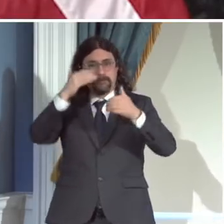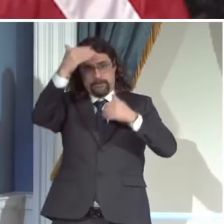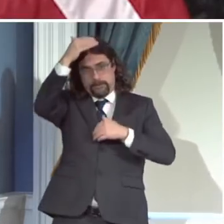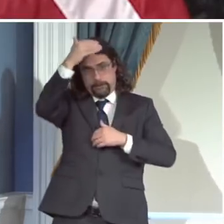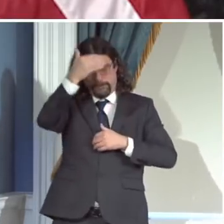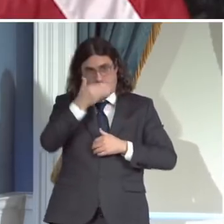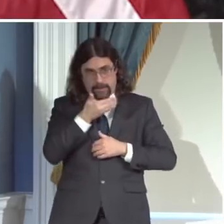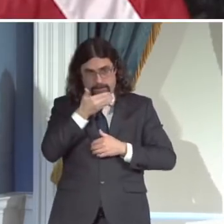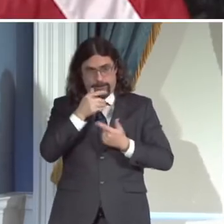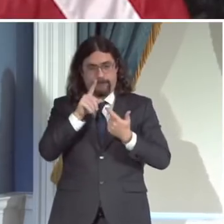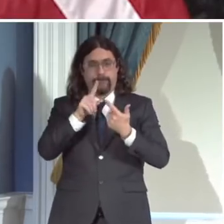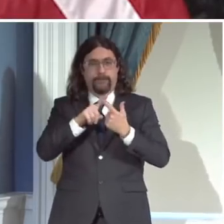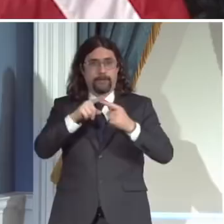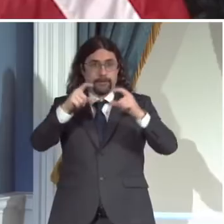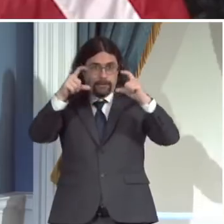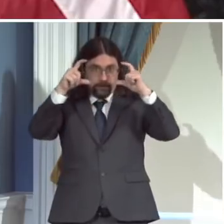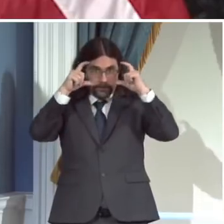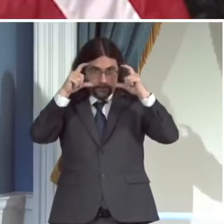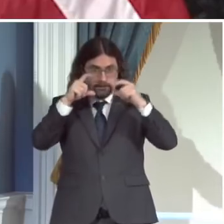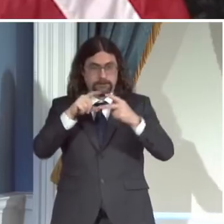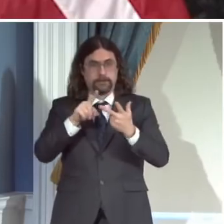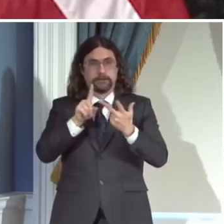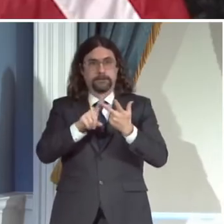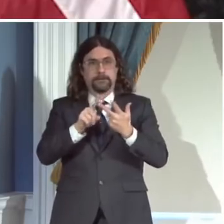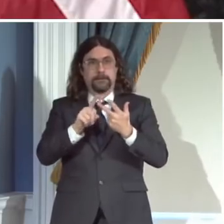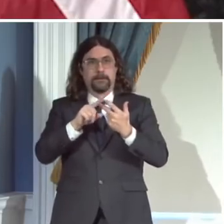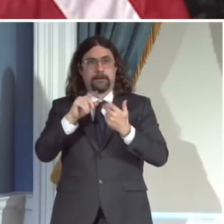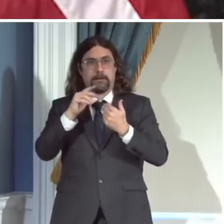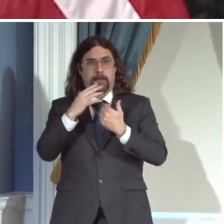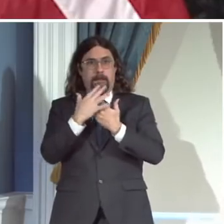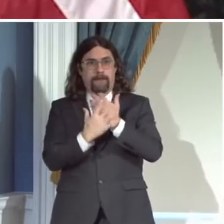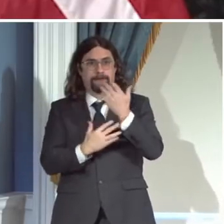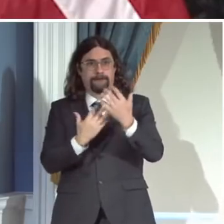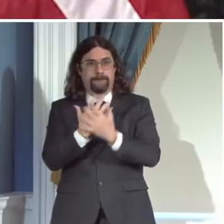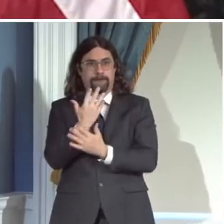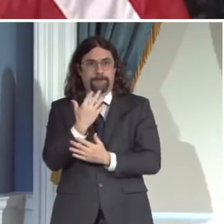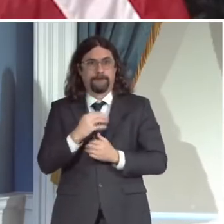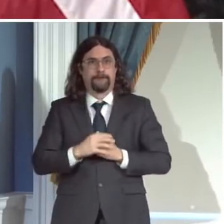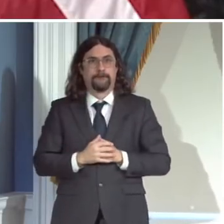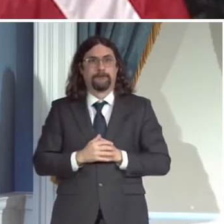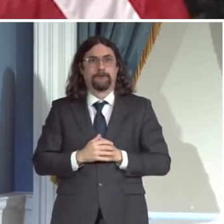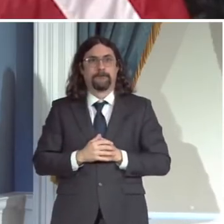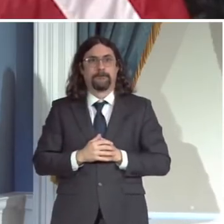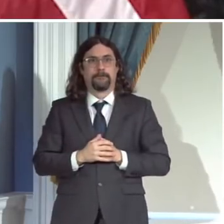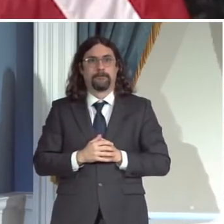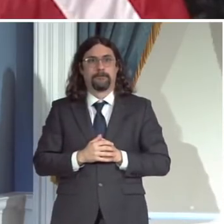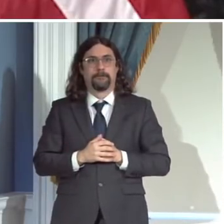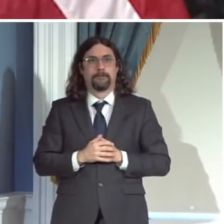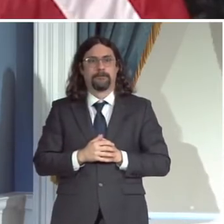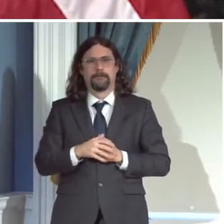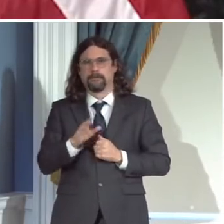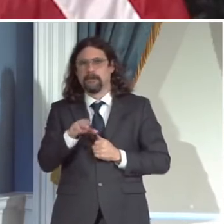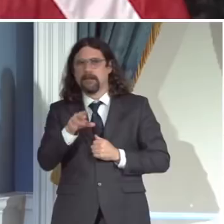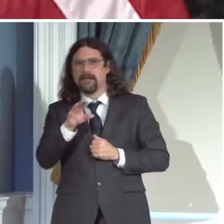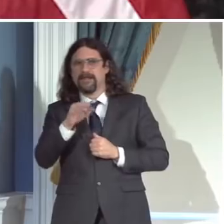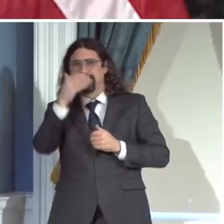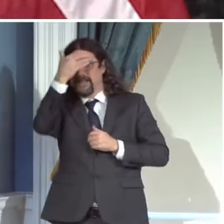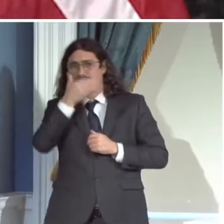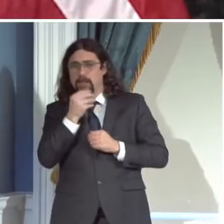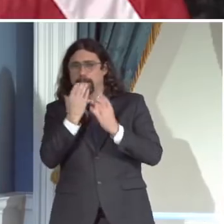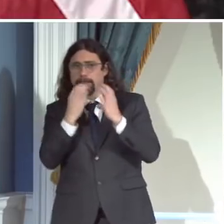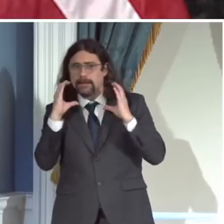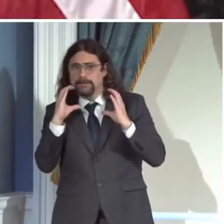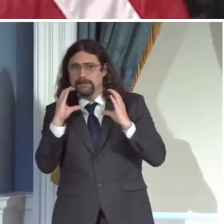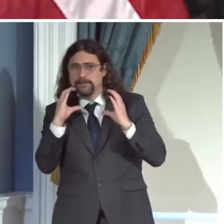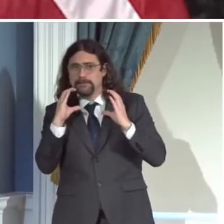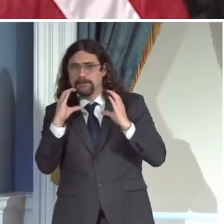for all those needs for everyone who's doing this crucial work, for all our heroes who are out there protecting us, for all those healthcare workers who are at